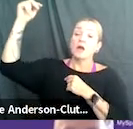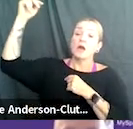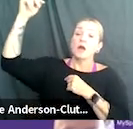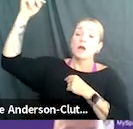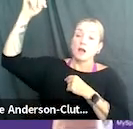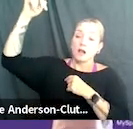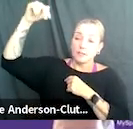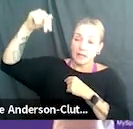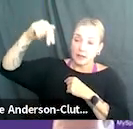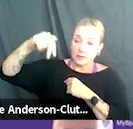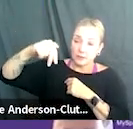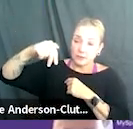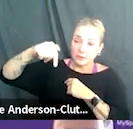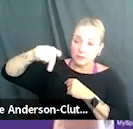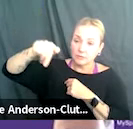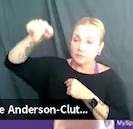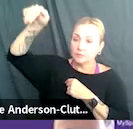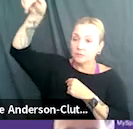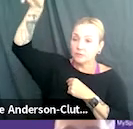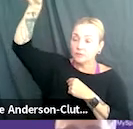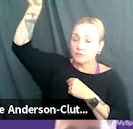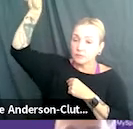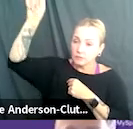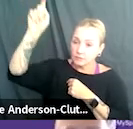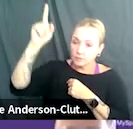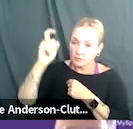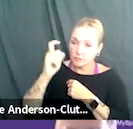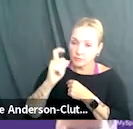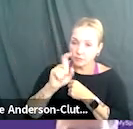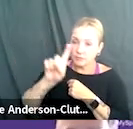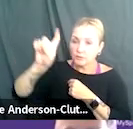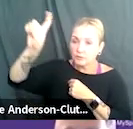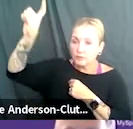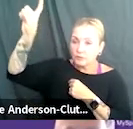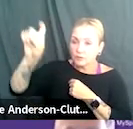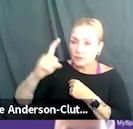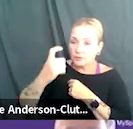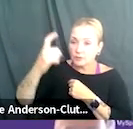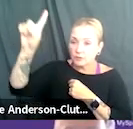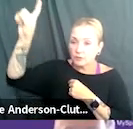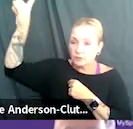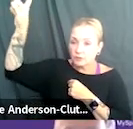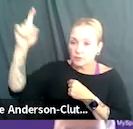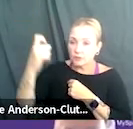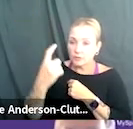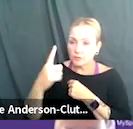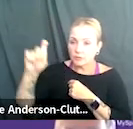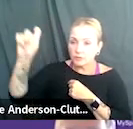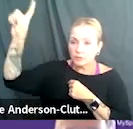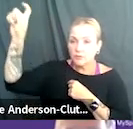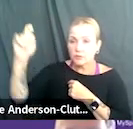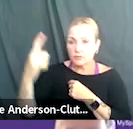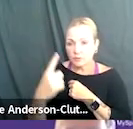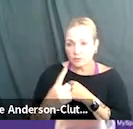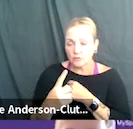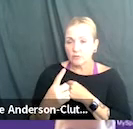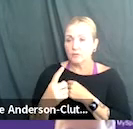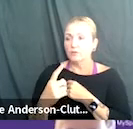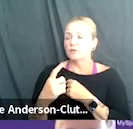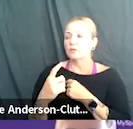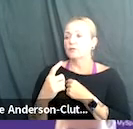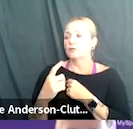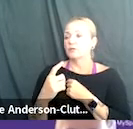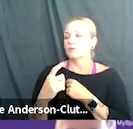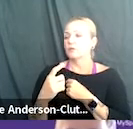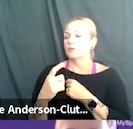start over again, presumably because it wasn't right or something like that. Again, she's nonverbal, and she would have to do this over and over again. Now,